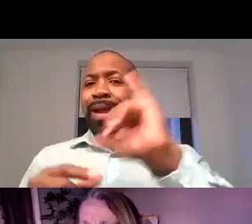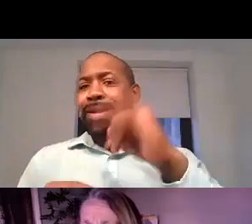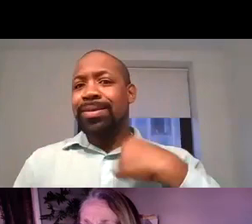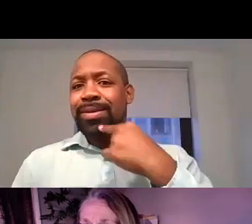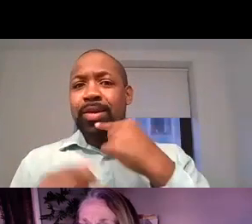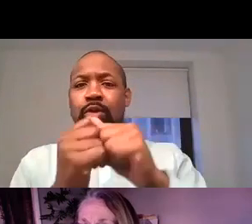Yes.